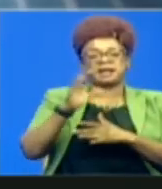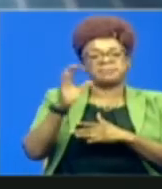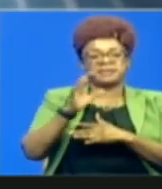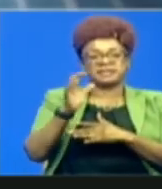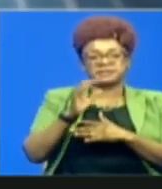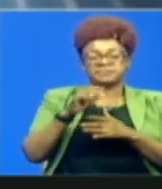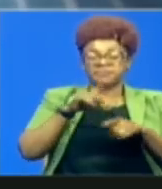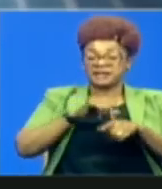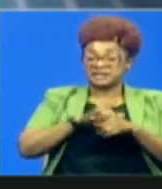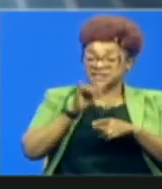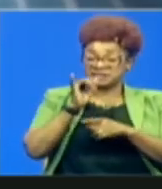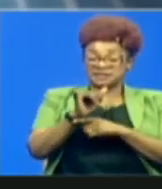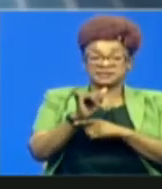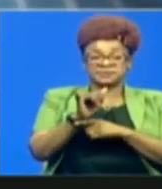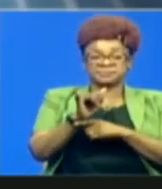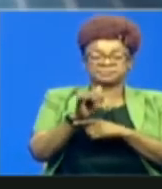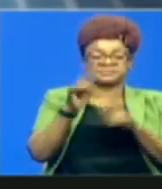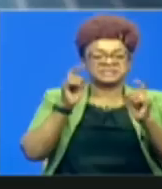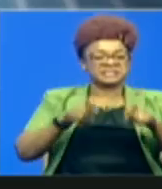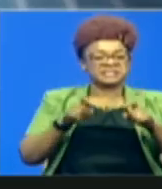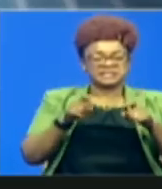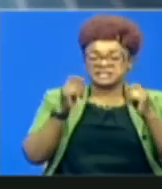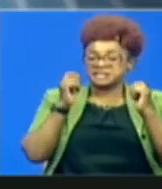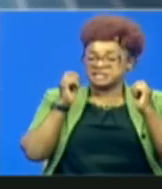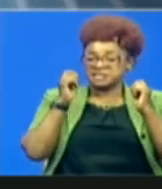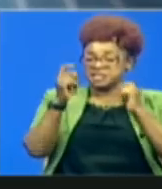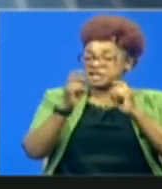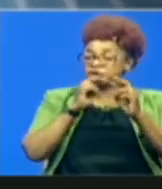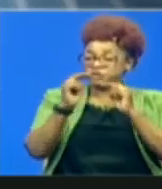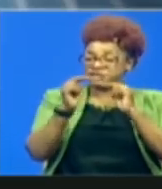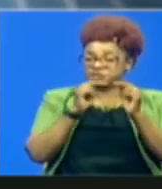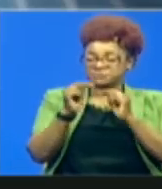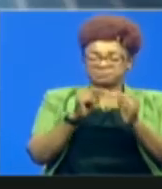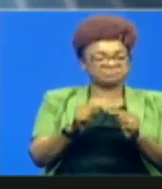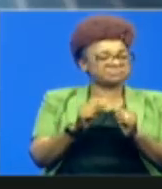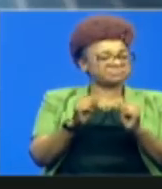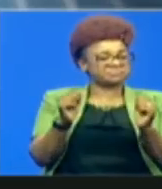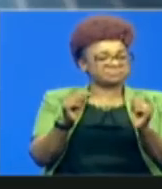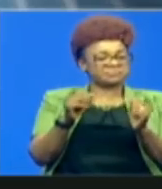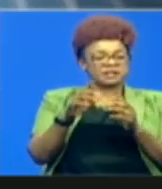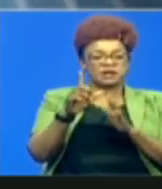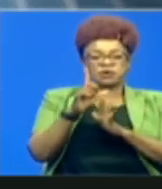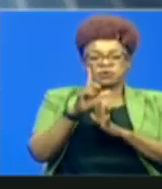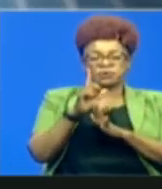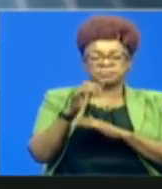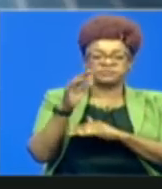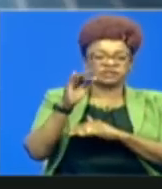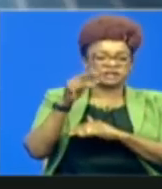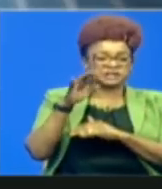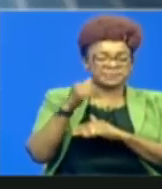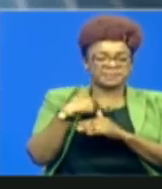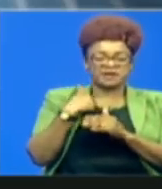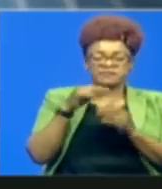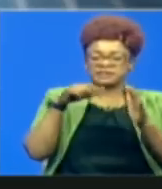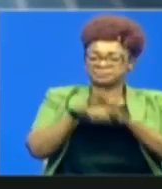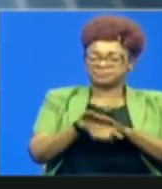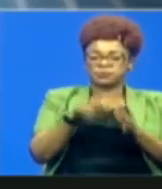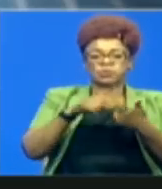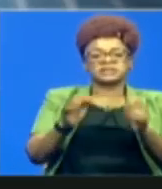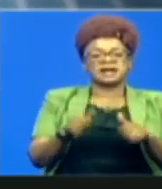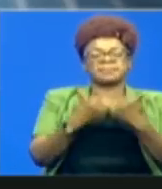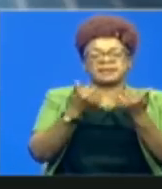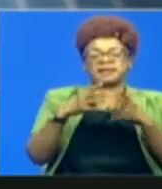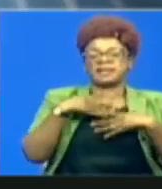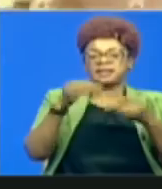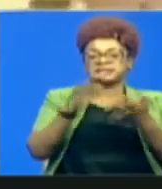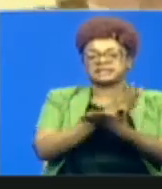industrial action amidst negotiations is against the law. Charity Mwangi has the details on what's happening in the health sector across the